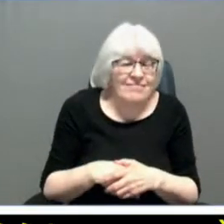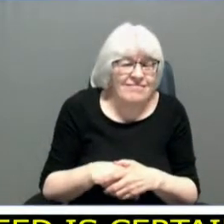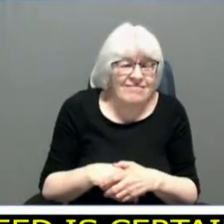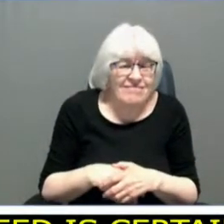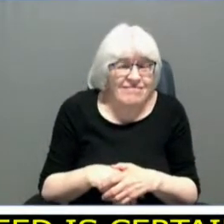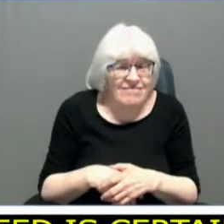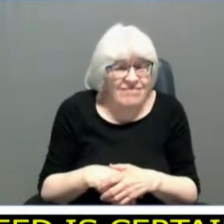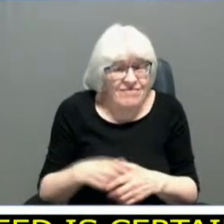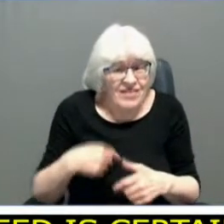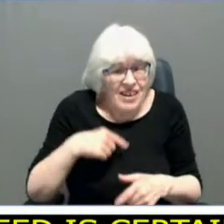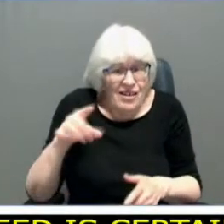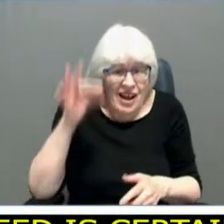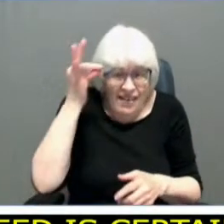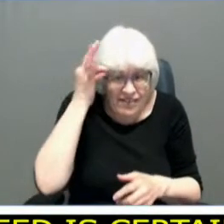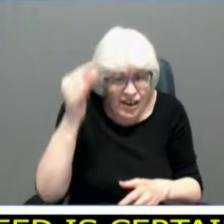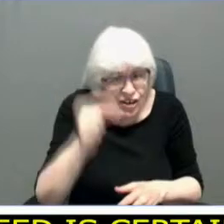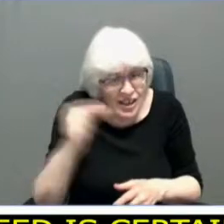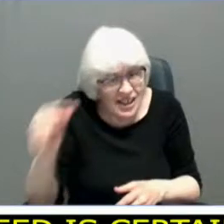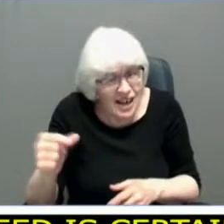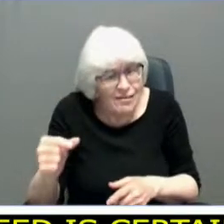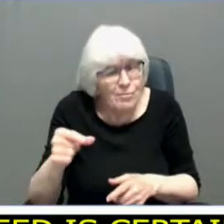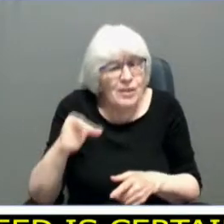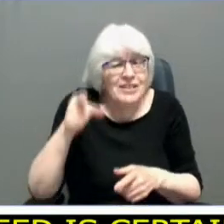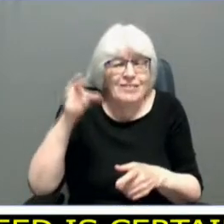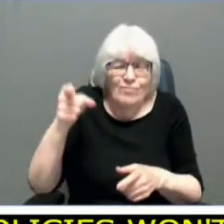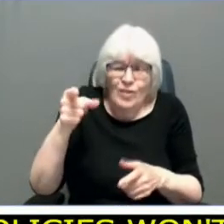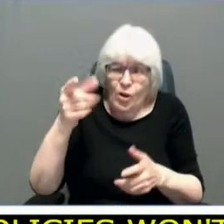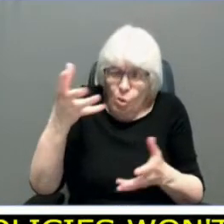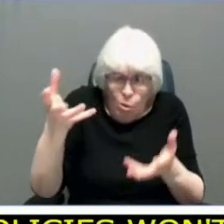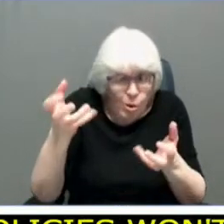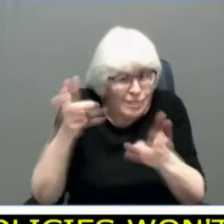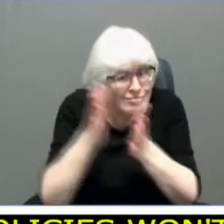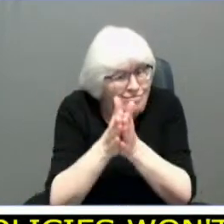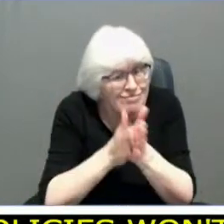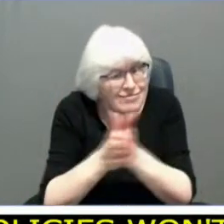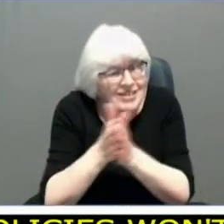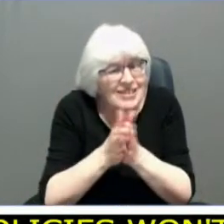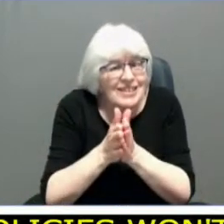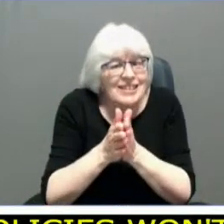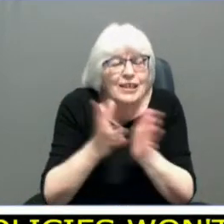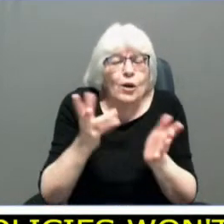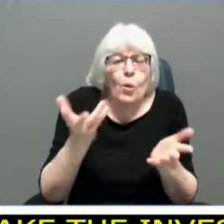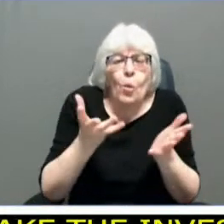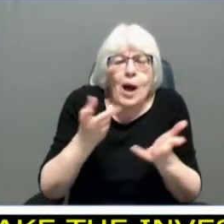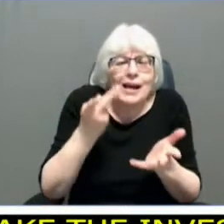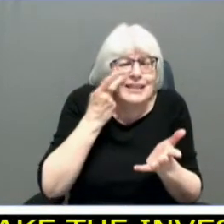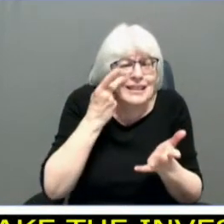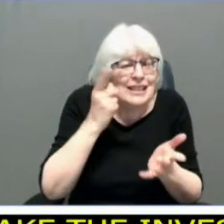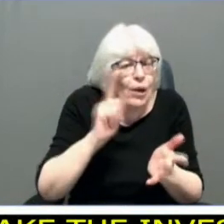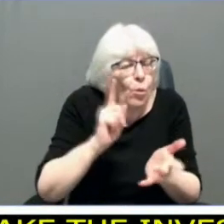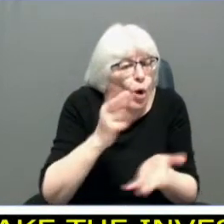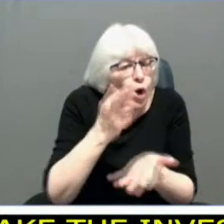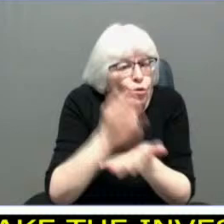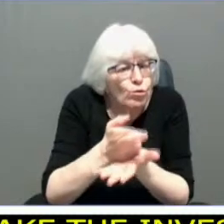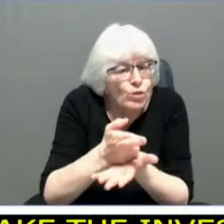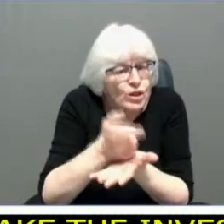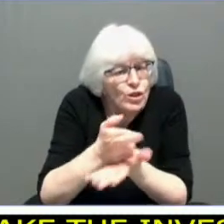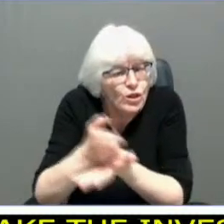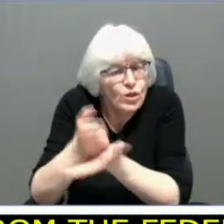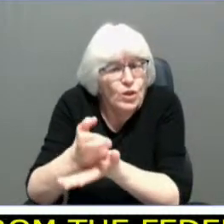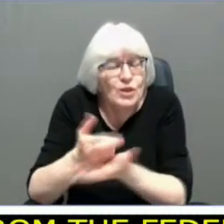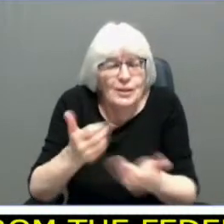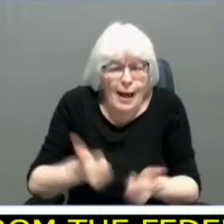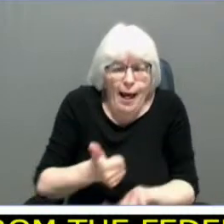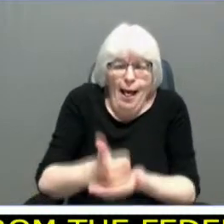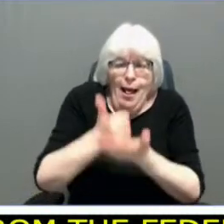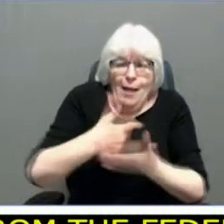certainly a renewed interest to look at some of the traditional energy sources just to get us through this patch, and we're seeing that certainly with Premier